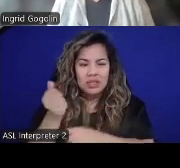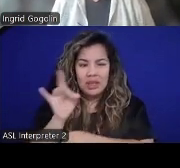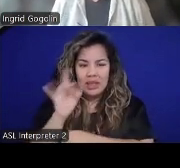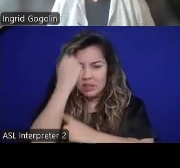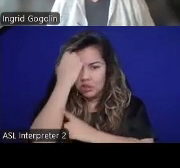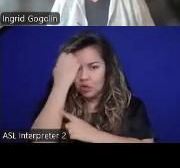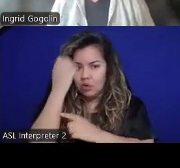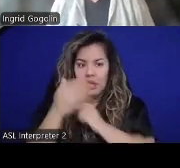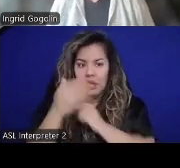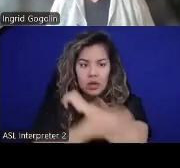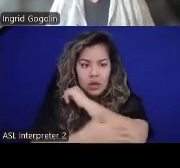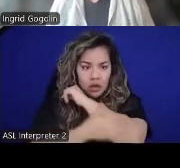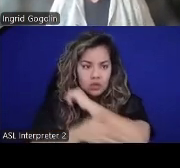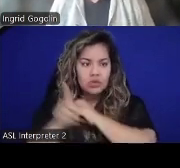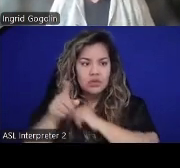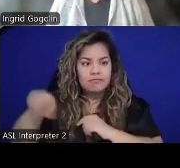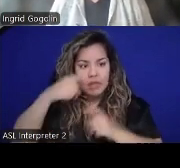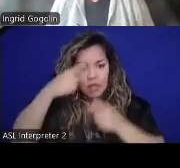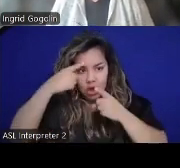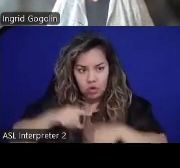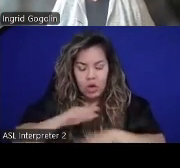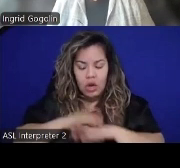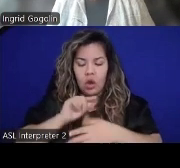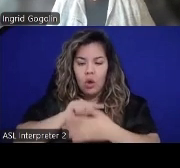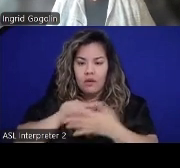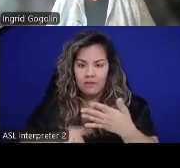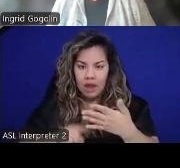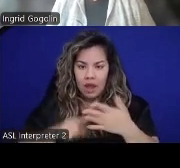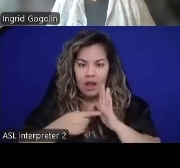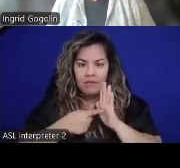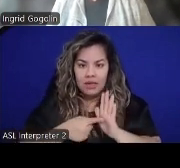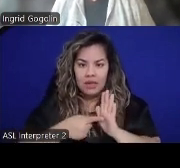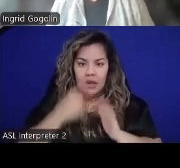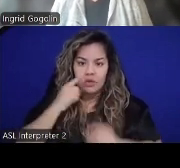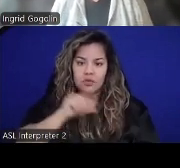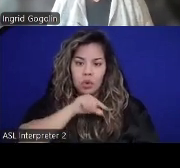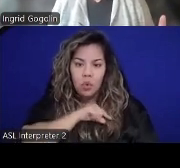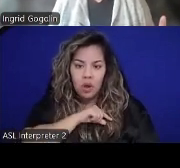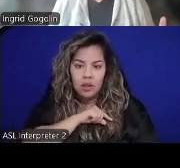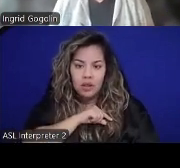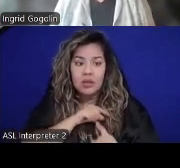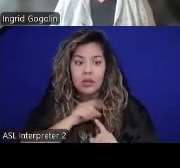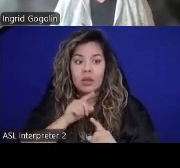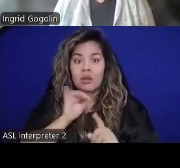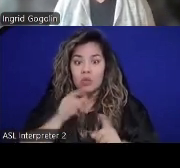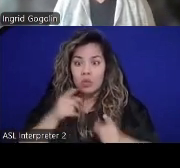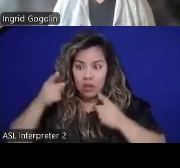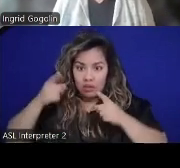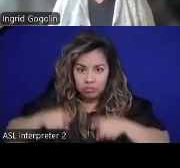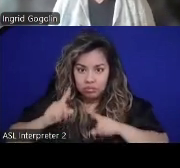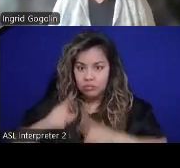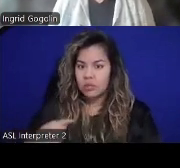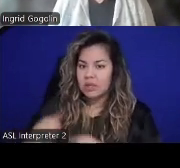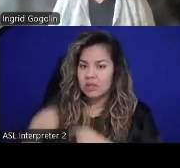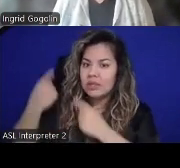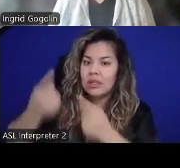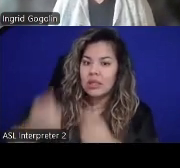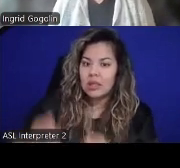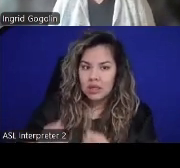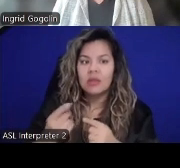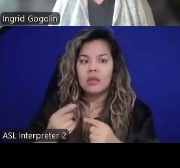5 indicators for quality. And since then, these are used by a number